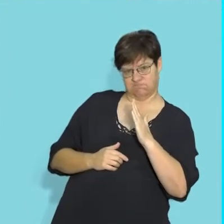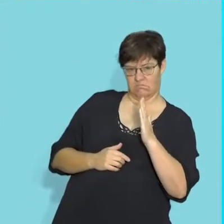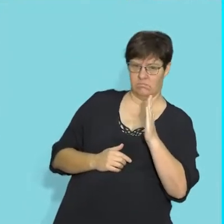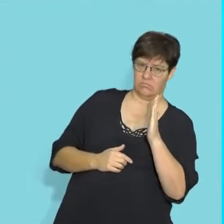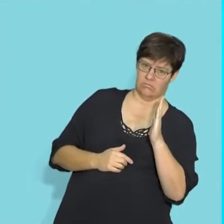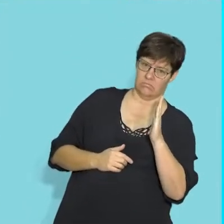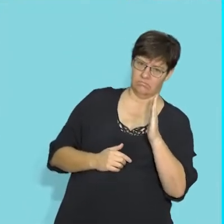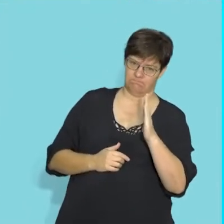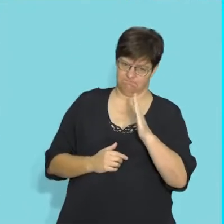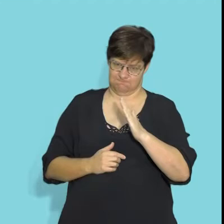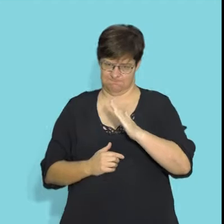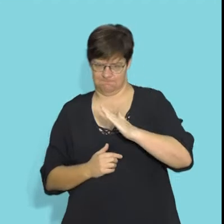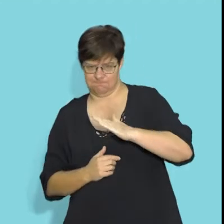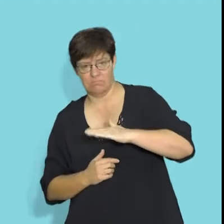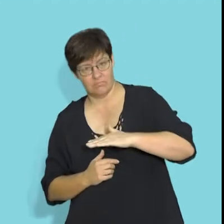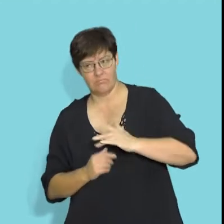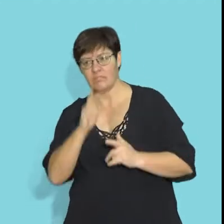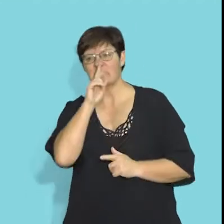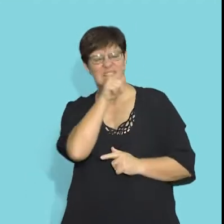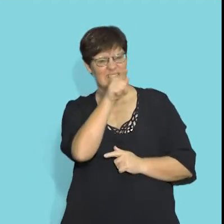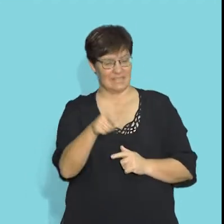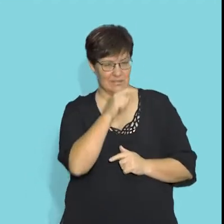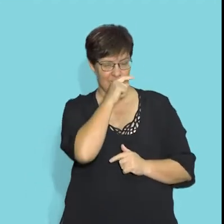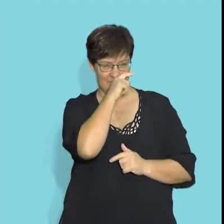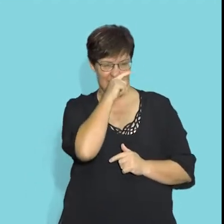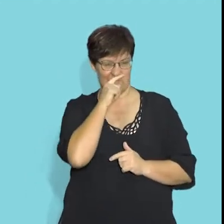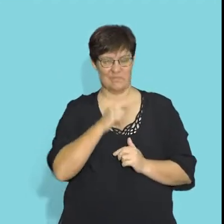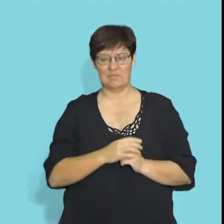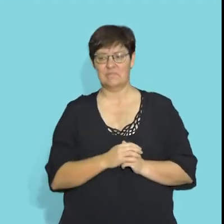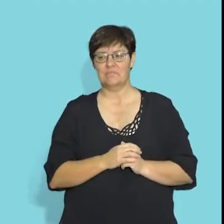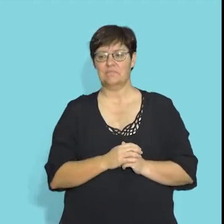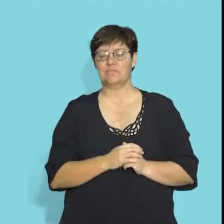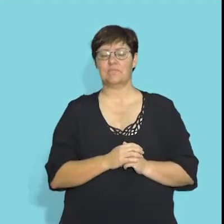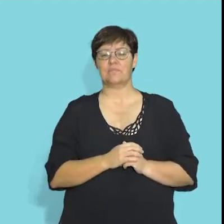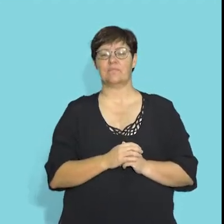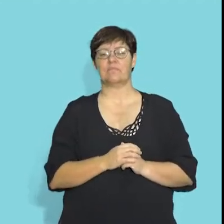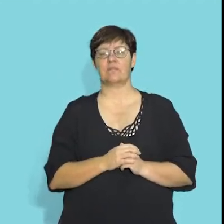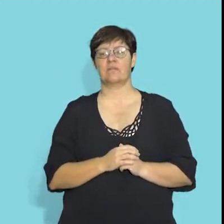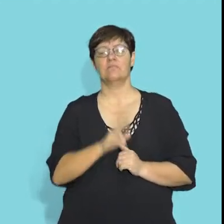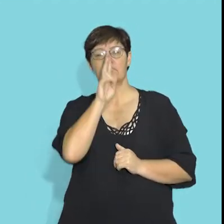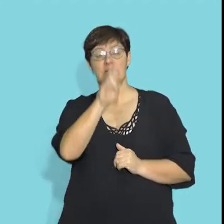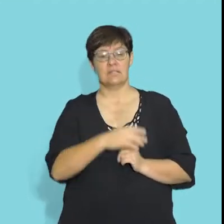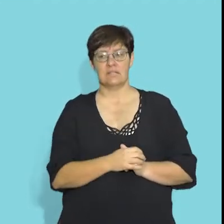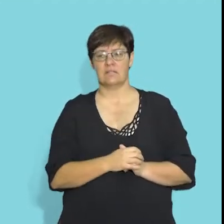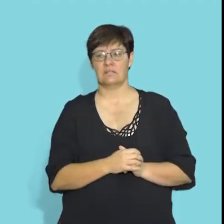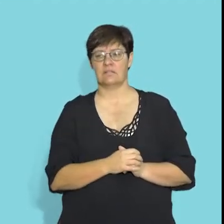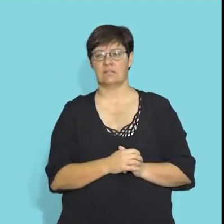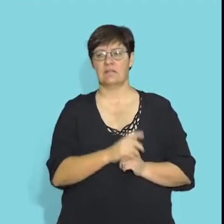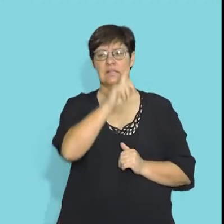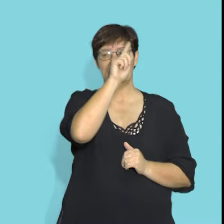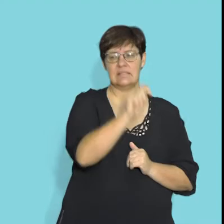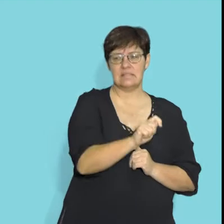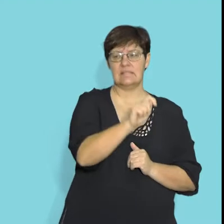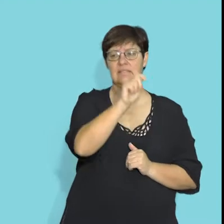so if we look at this next slide and the image on it, we can see here I've got 4 lines.